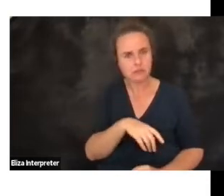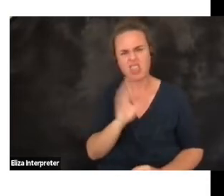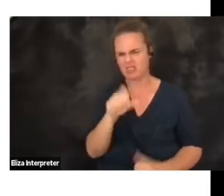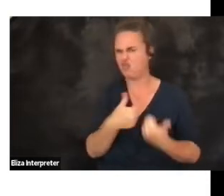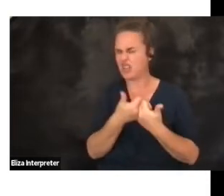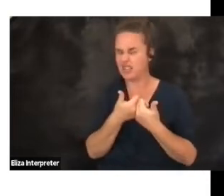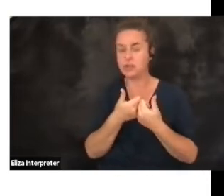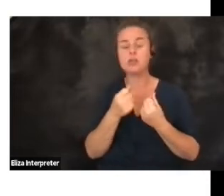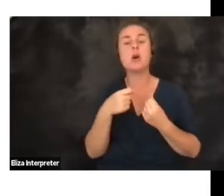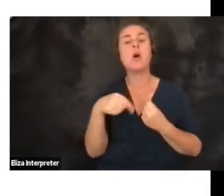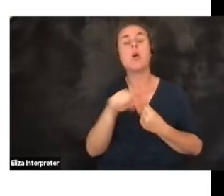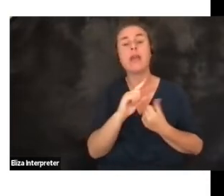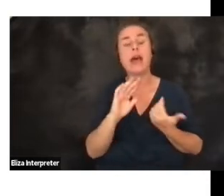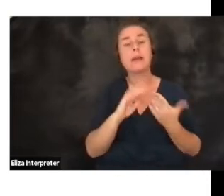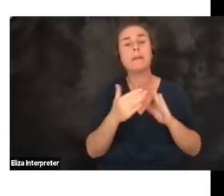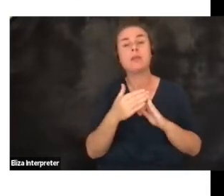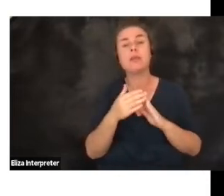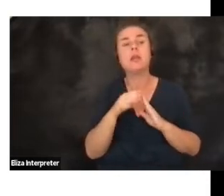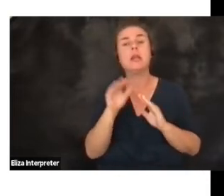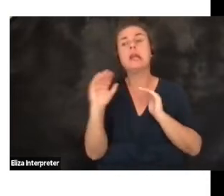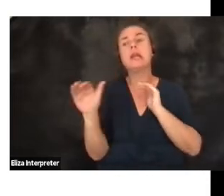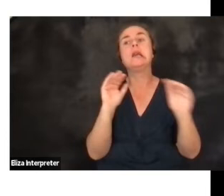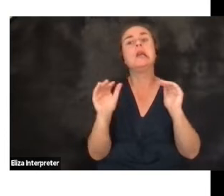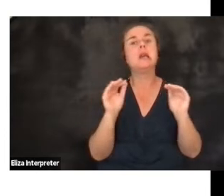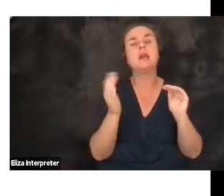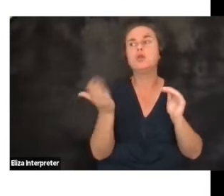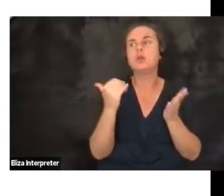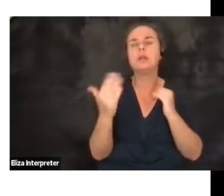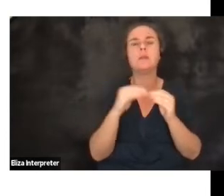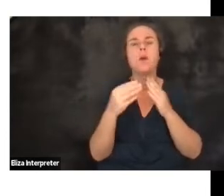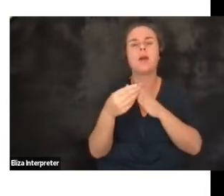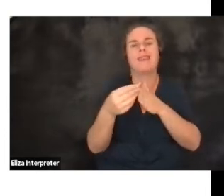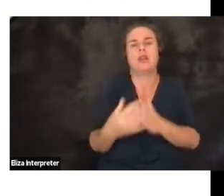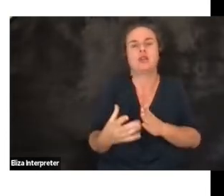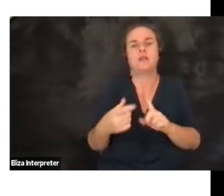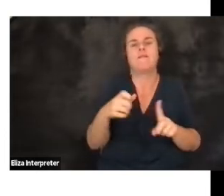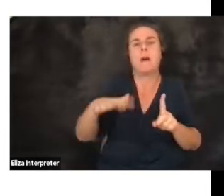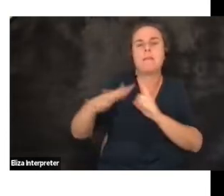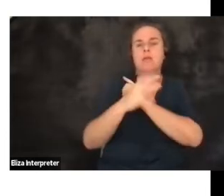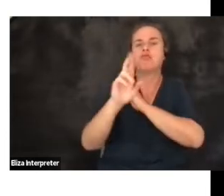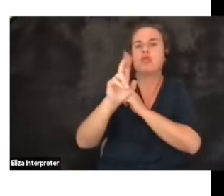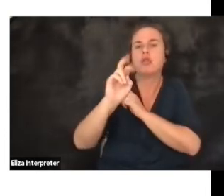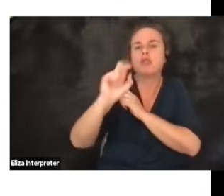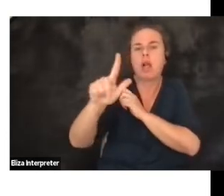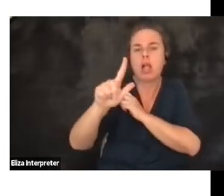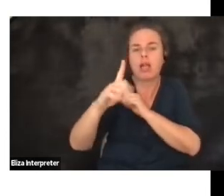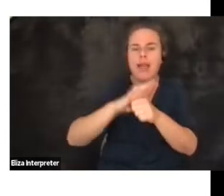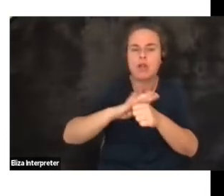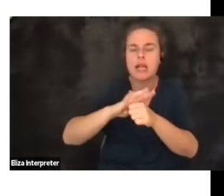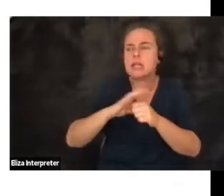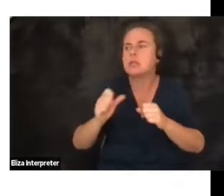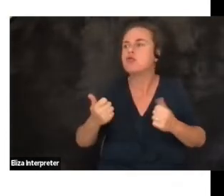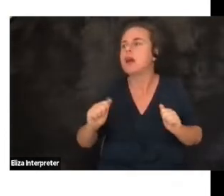and they really reached to those rural geographies, tried to get a better sense of what's happening where you